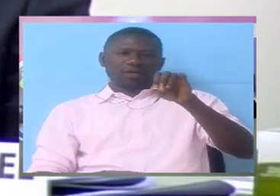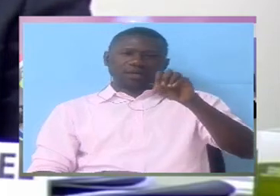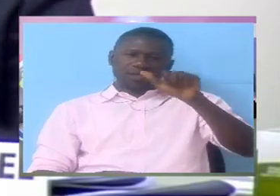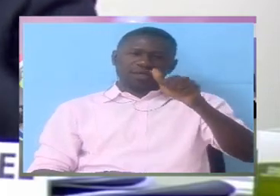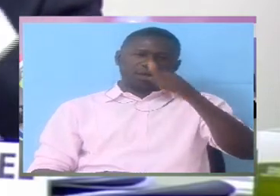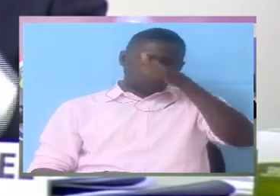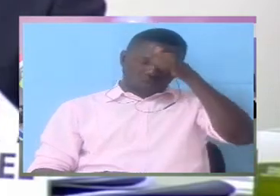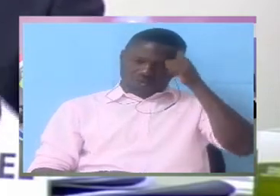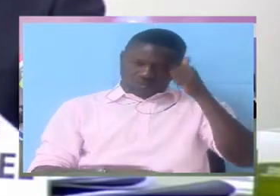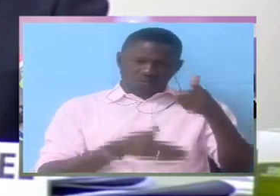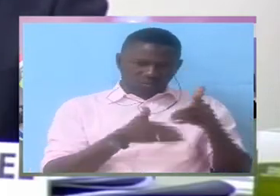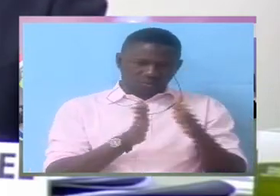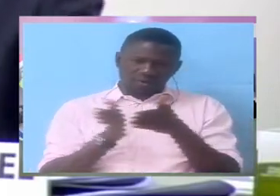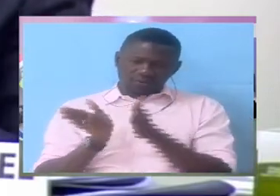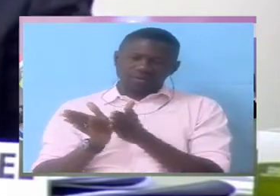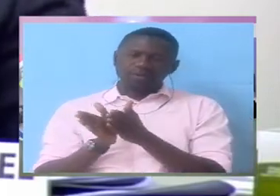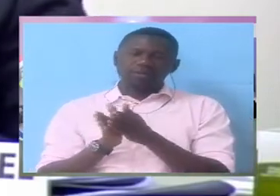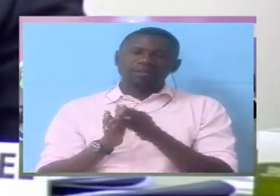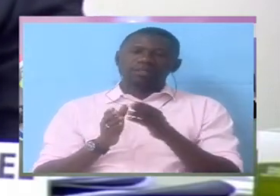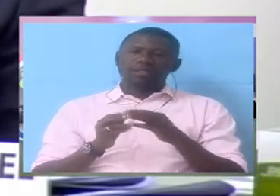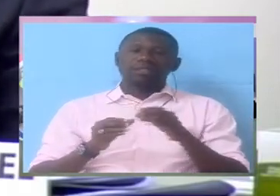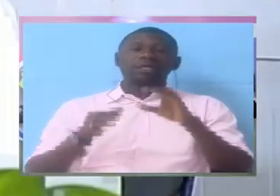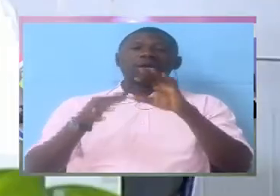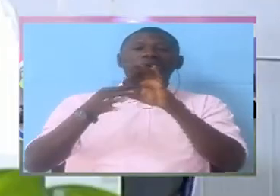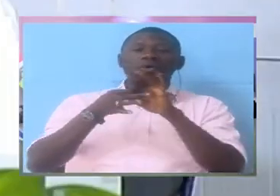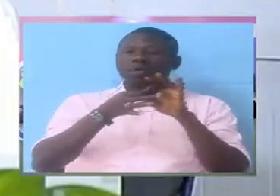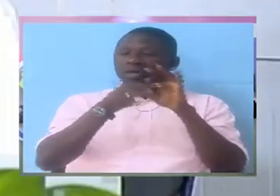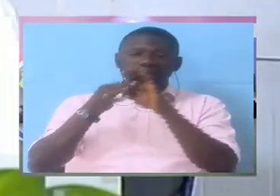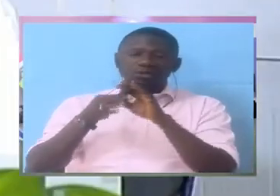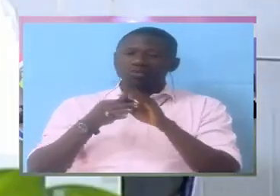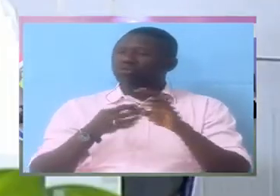the organization cannot function